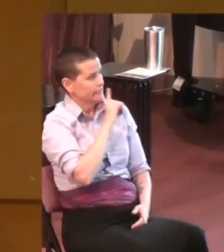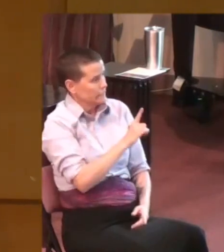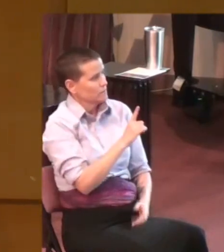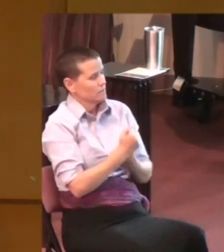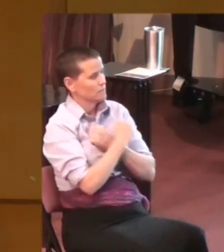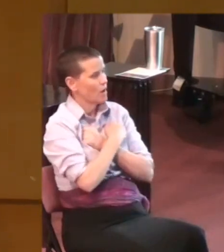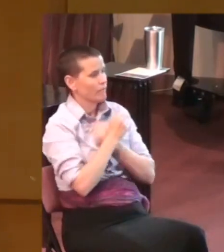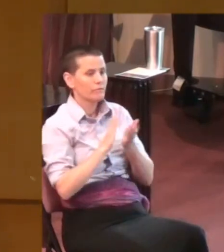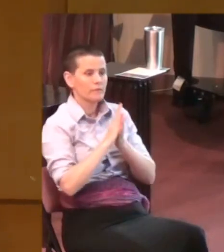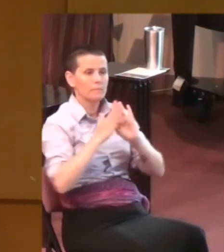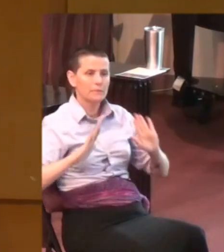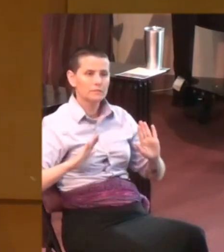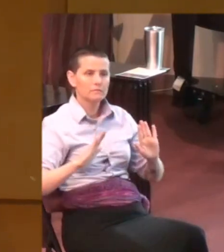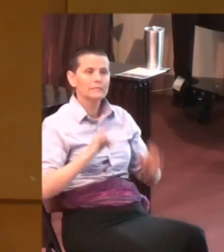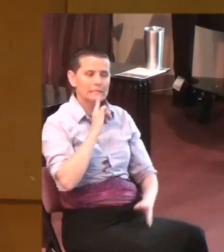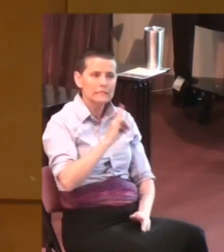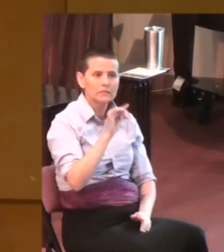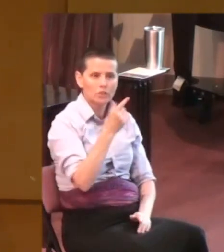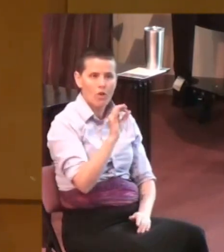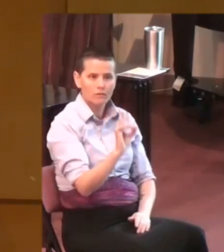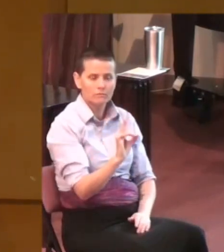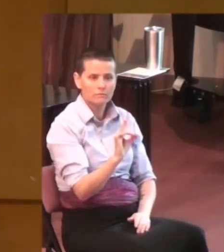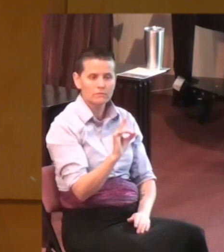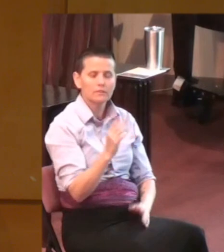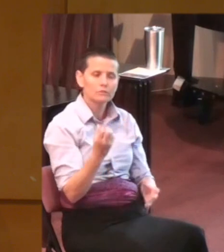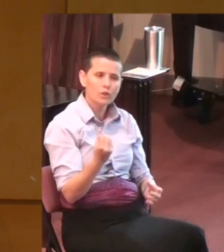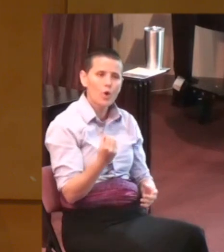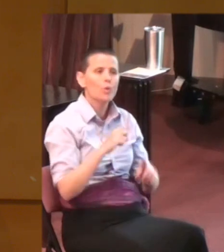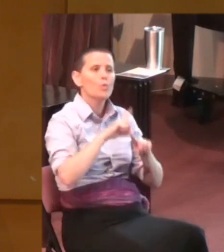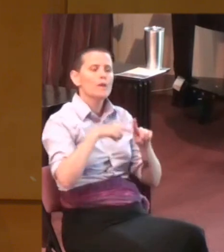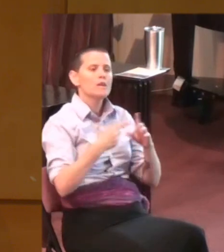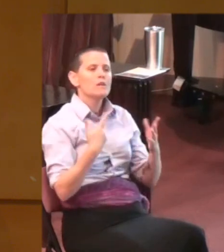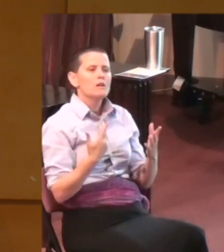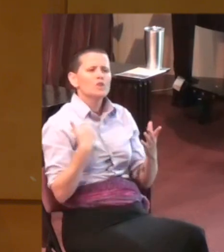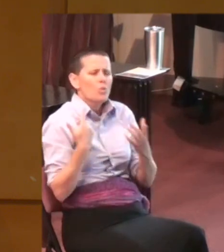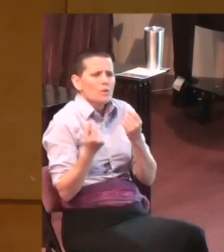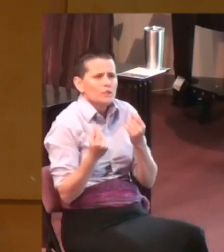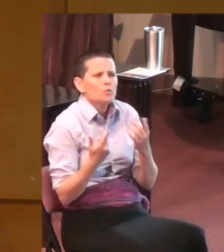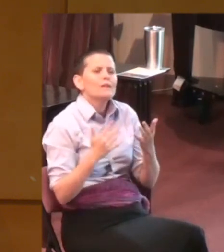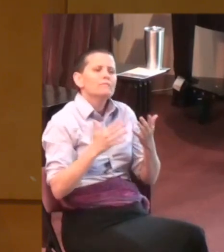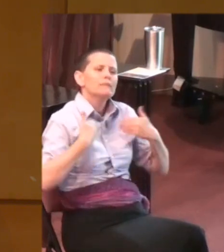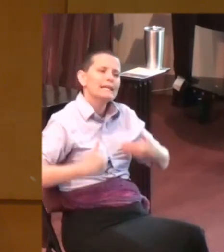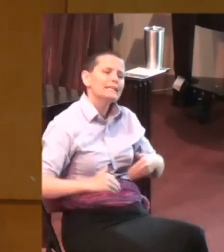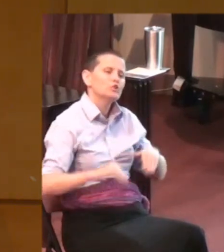the animal nature and inviting that presence up, by surrendering to that divine presence within.